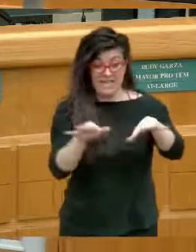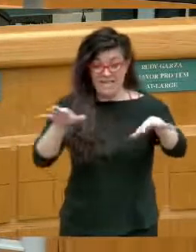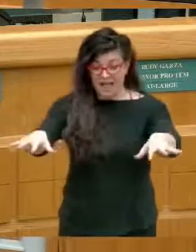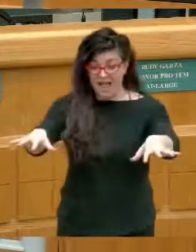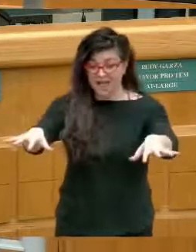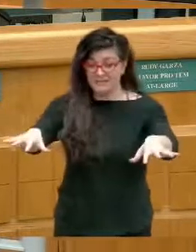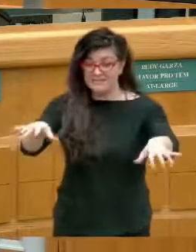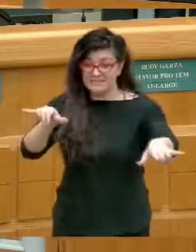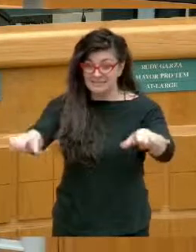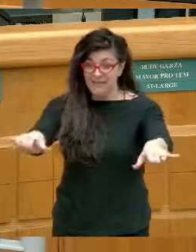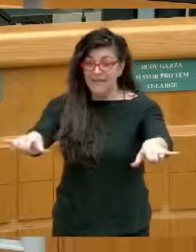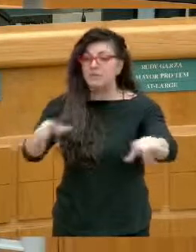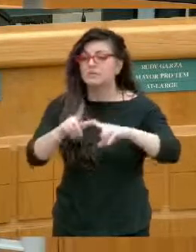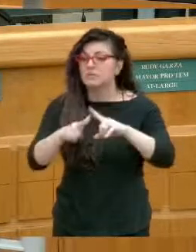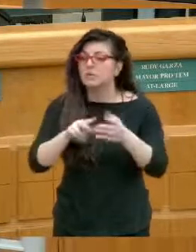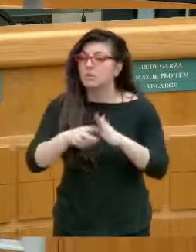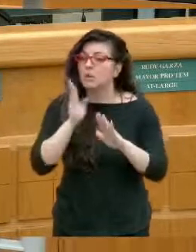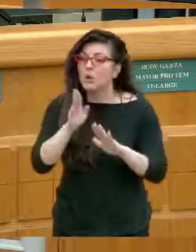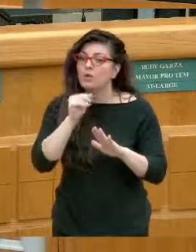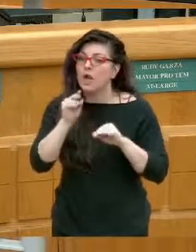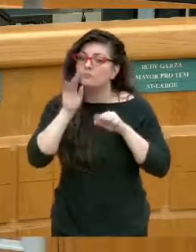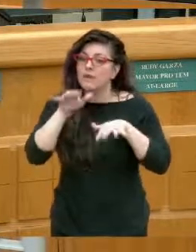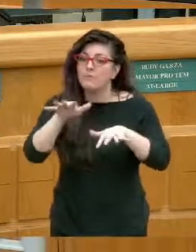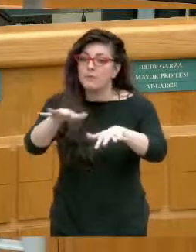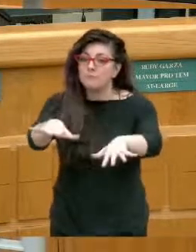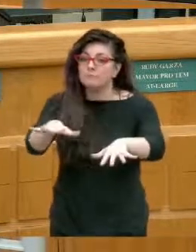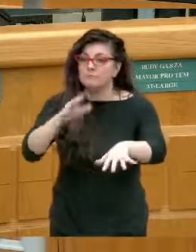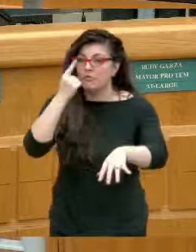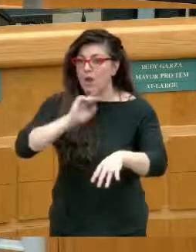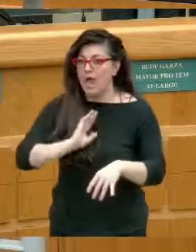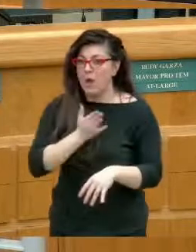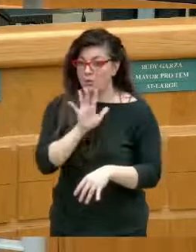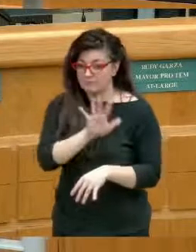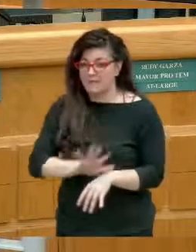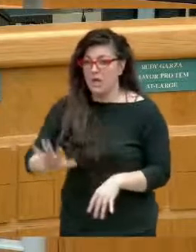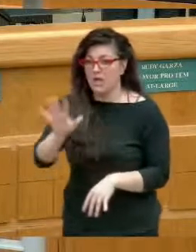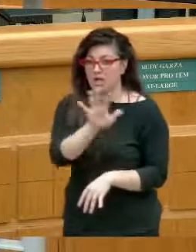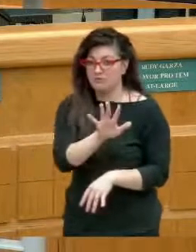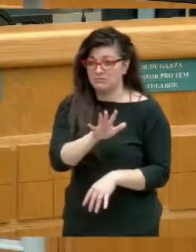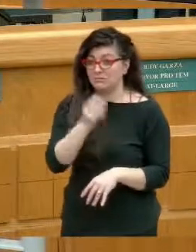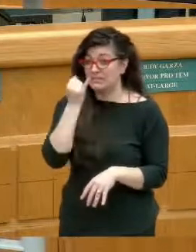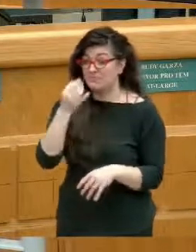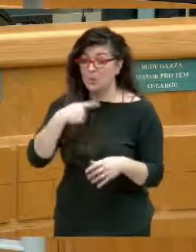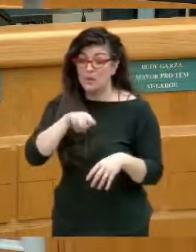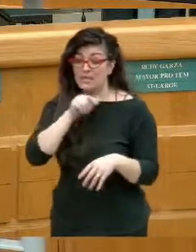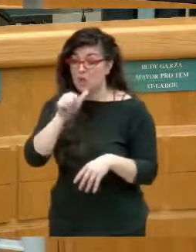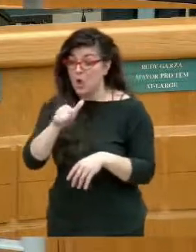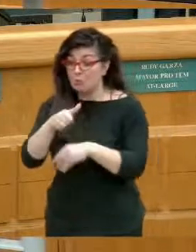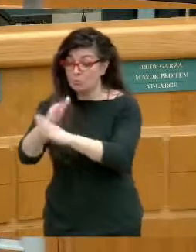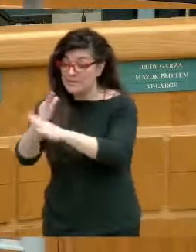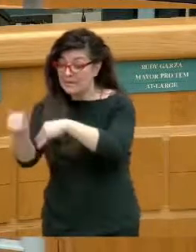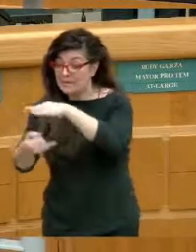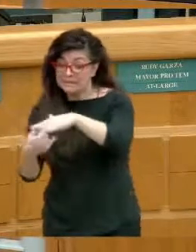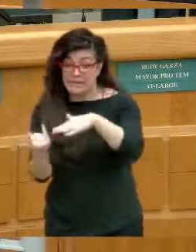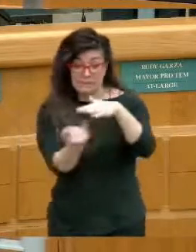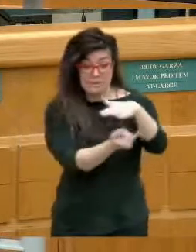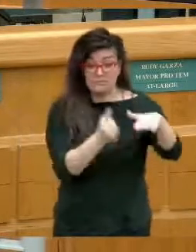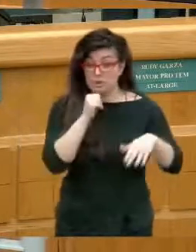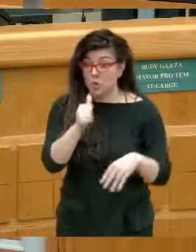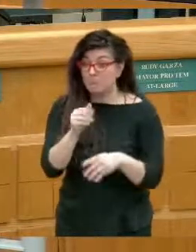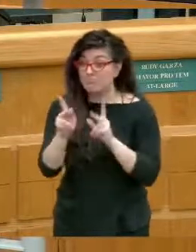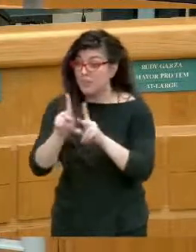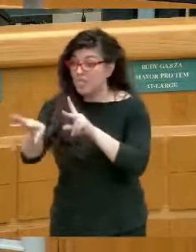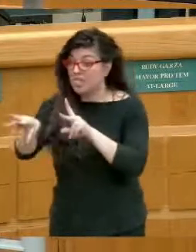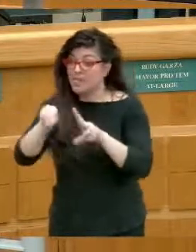bend if they're contained. However, if they're not contained and we keep increasing the number of people that are infectious